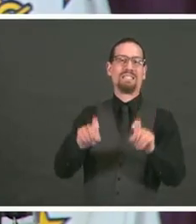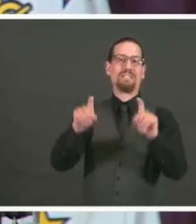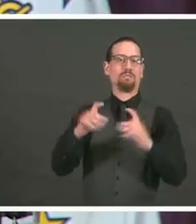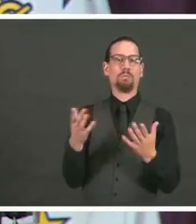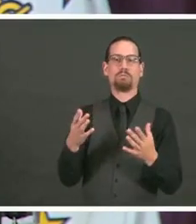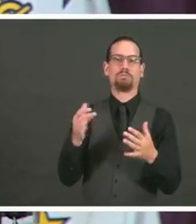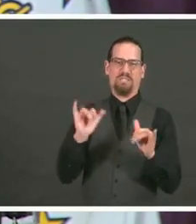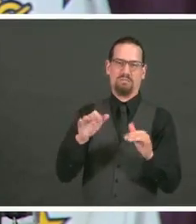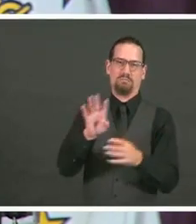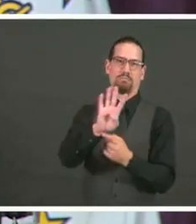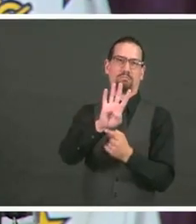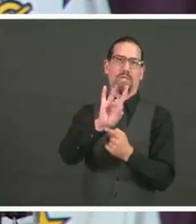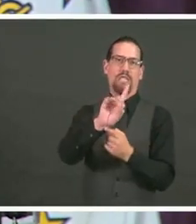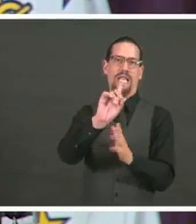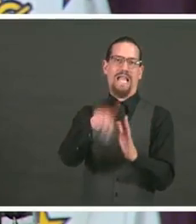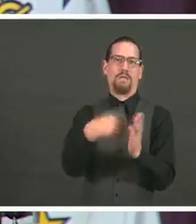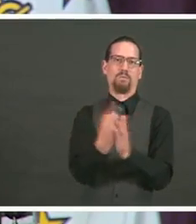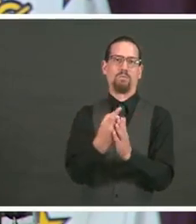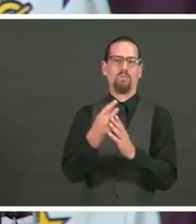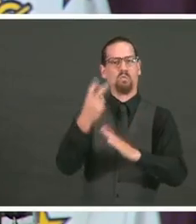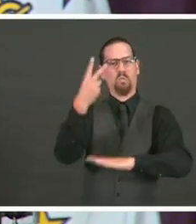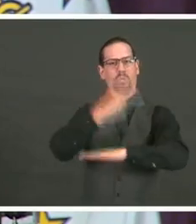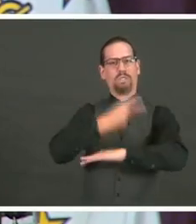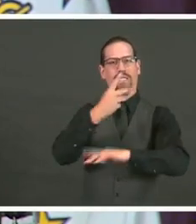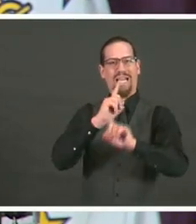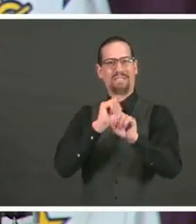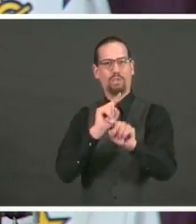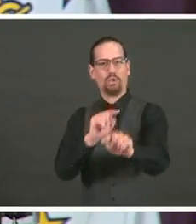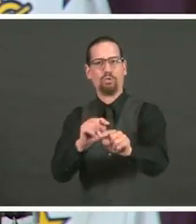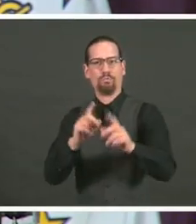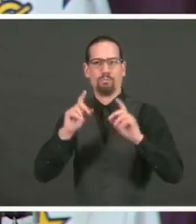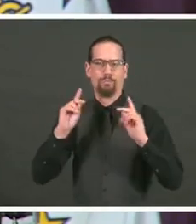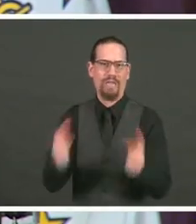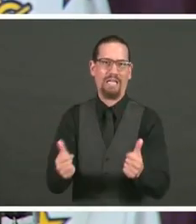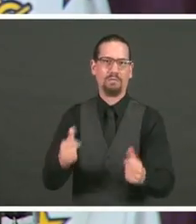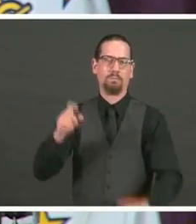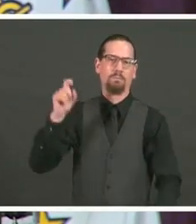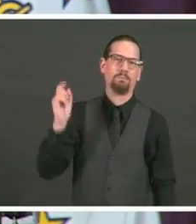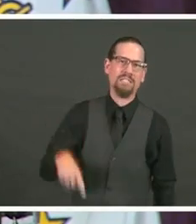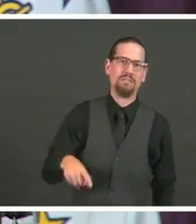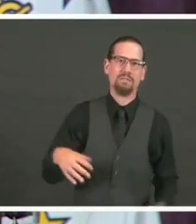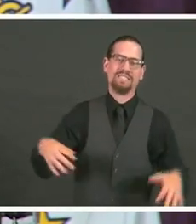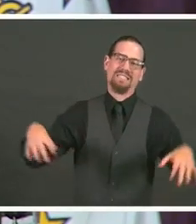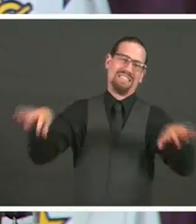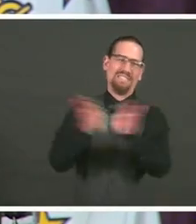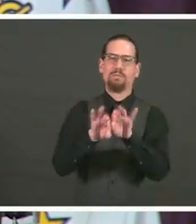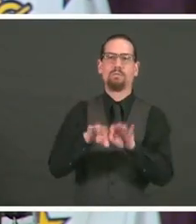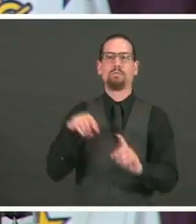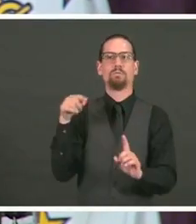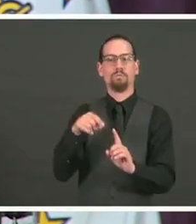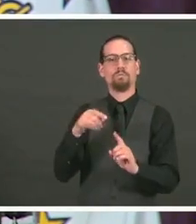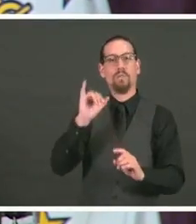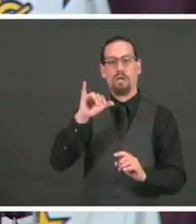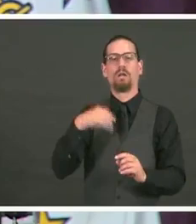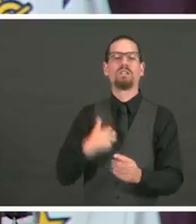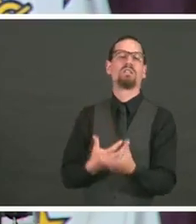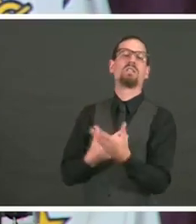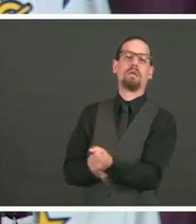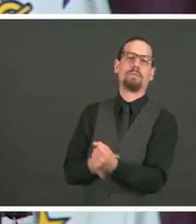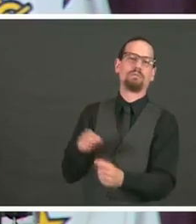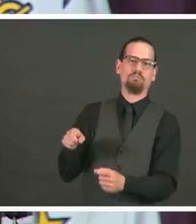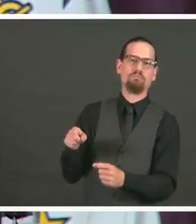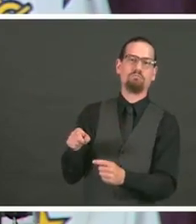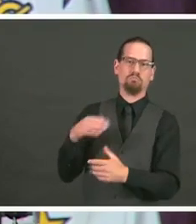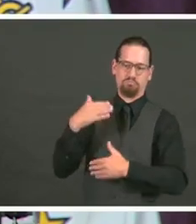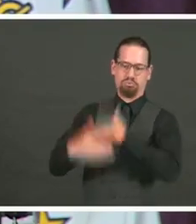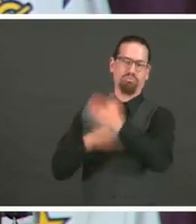get kids back to school safely. And so I want you to know I'm increasingly confident we're gonna be able to hit that goal. And to all of you